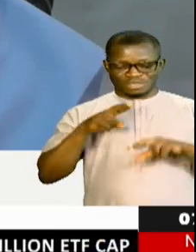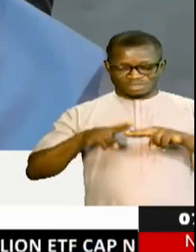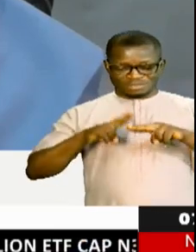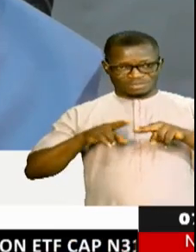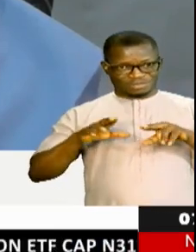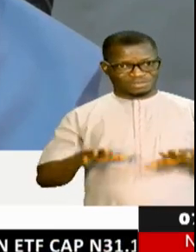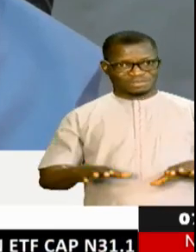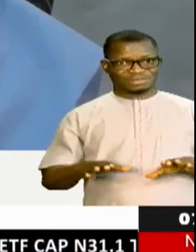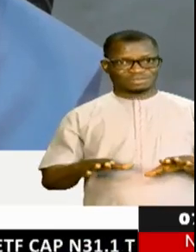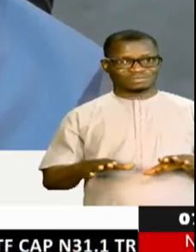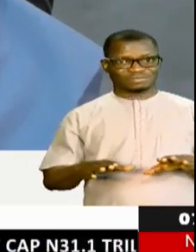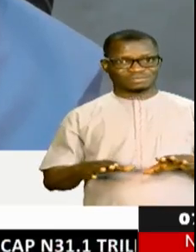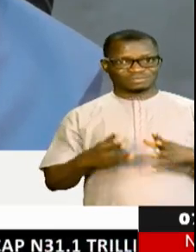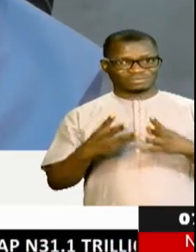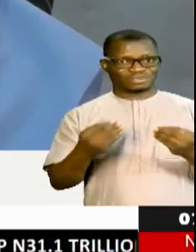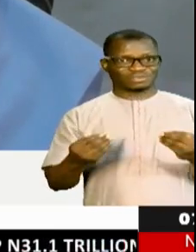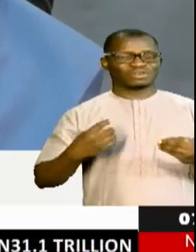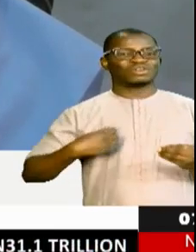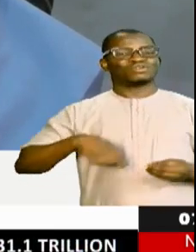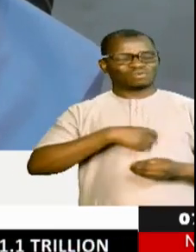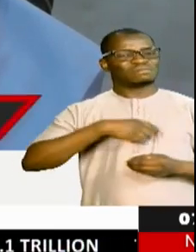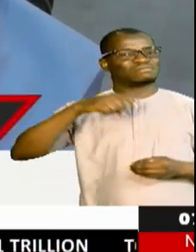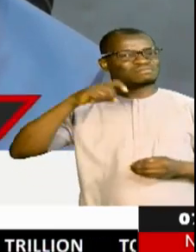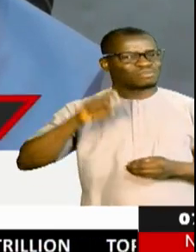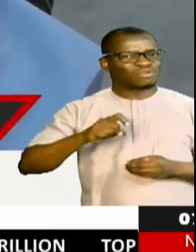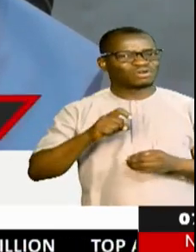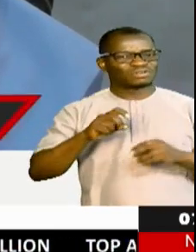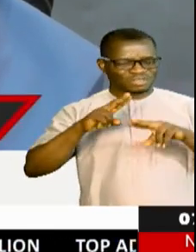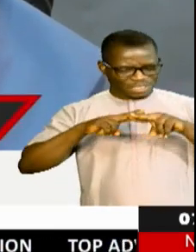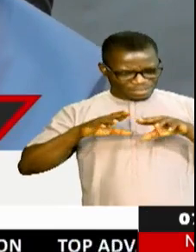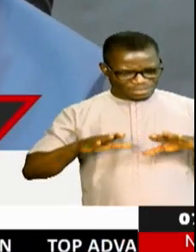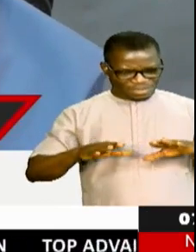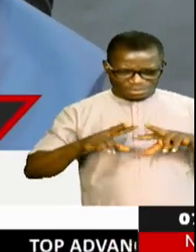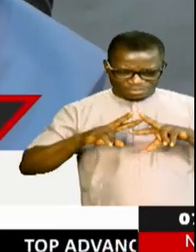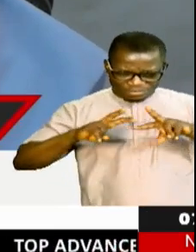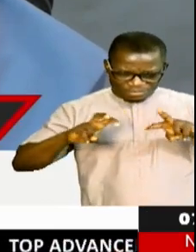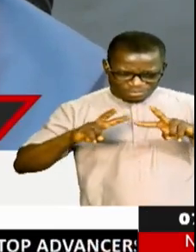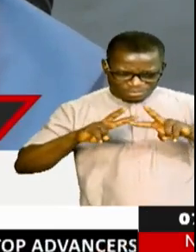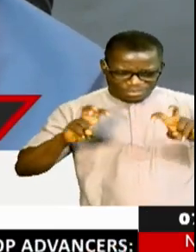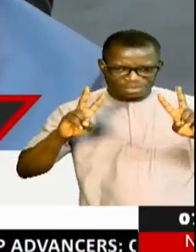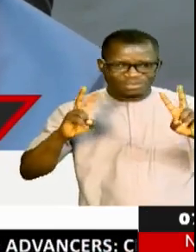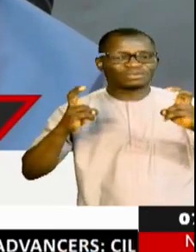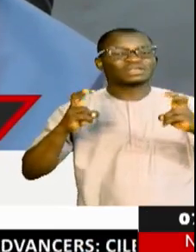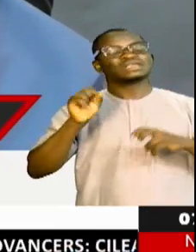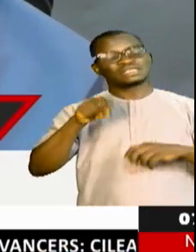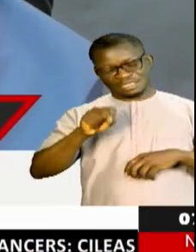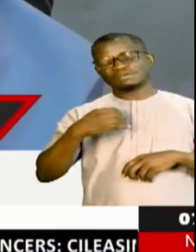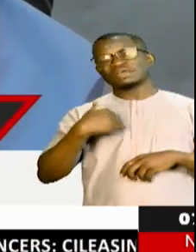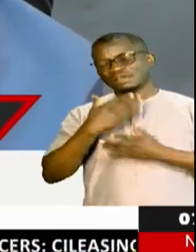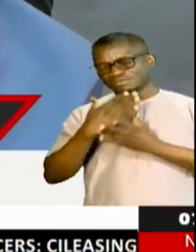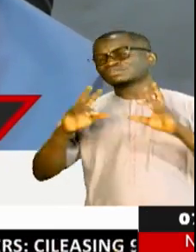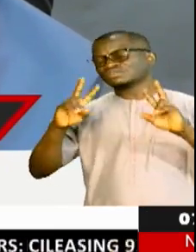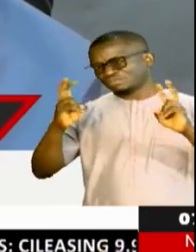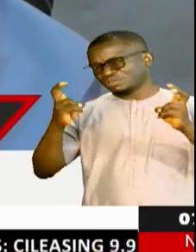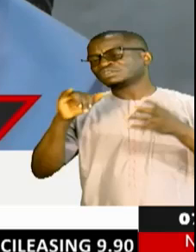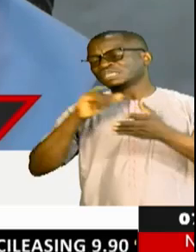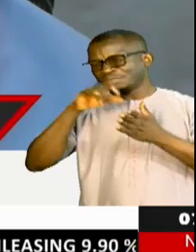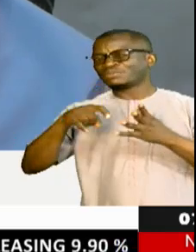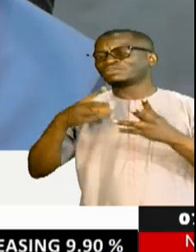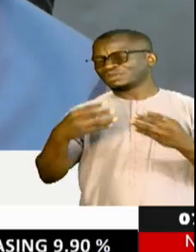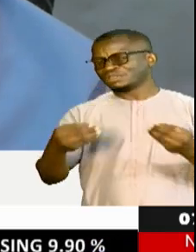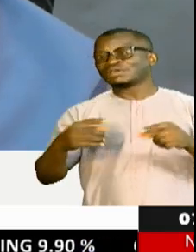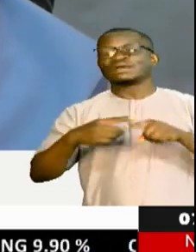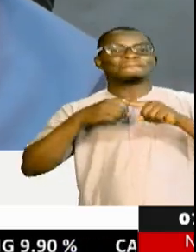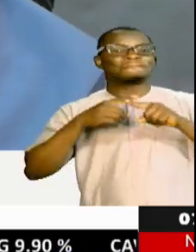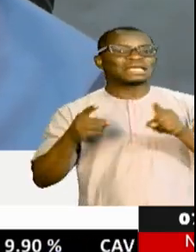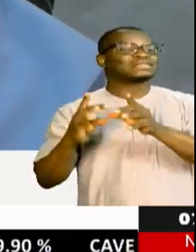problem. It's for us to sit down, look at the issues, identify and agree that yes, there are issues that need to be sorted out,